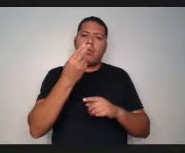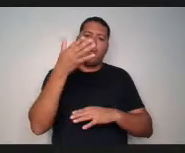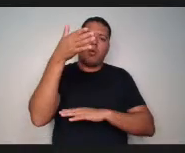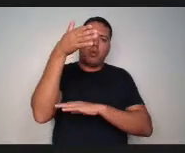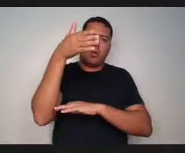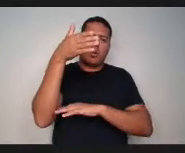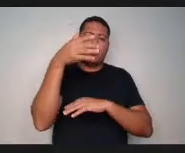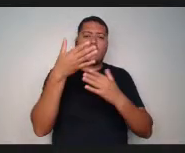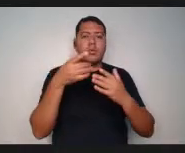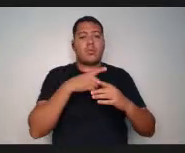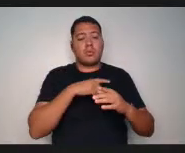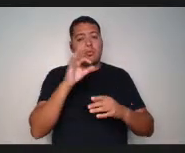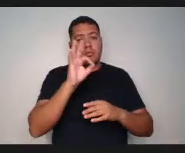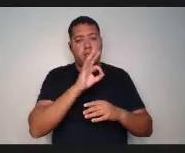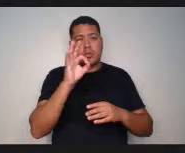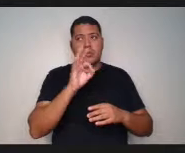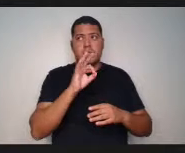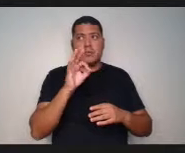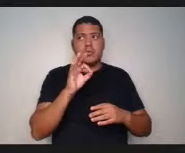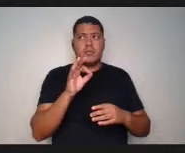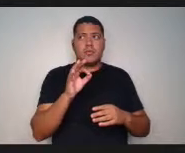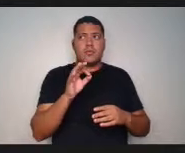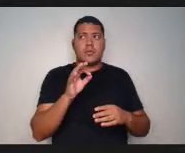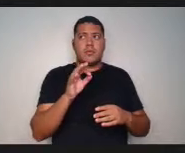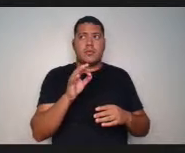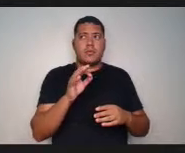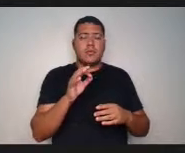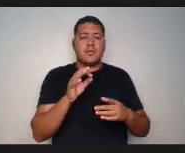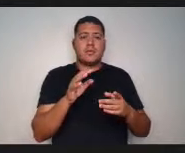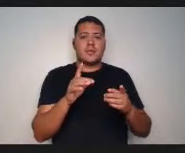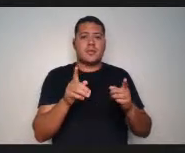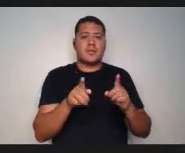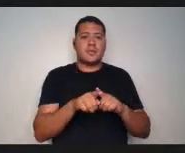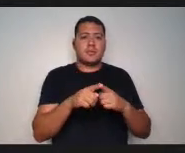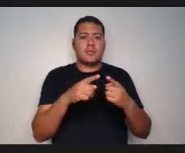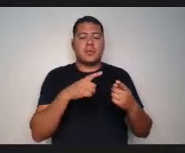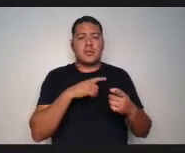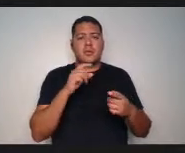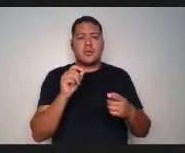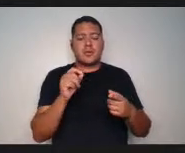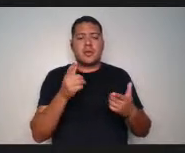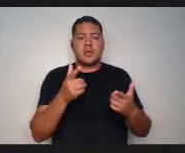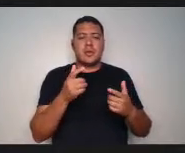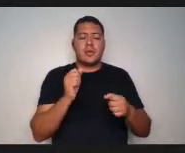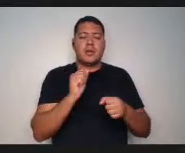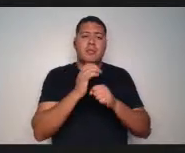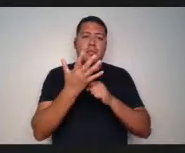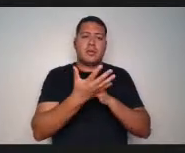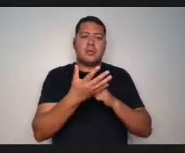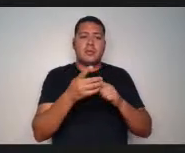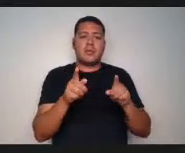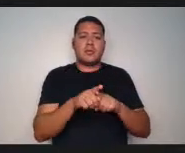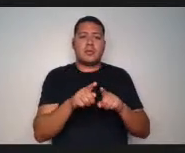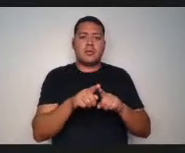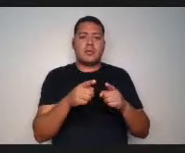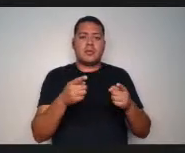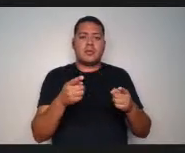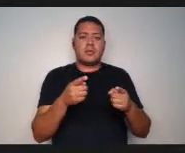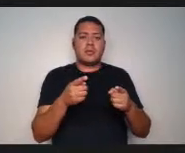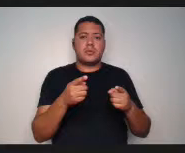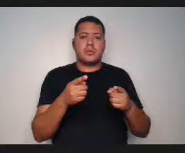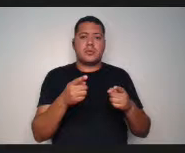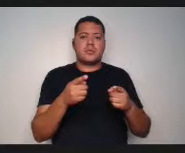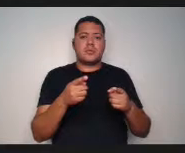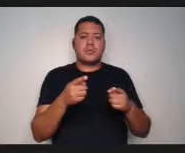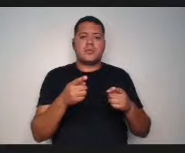home after the pandemic, or at least in what we're calling a hybrid situation. And some reports suggest that almost 40%